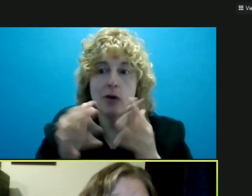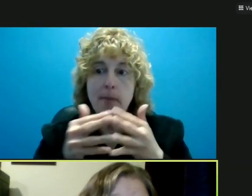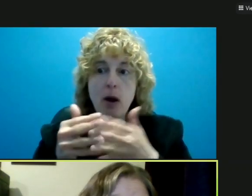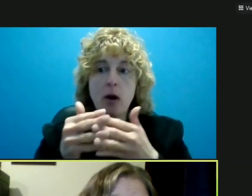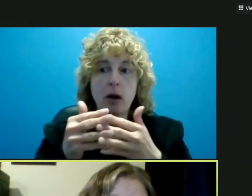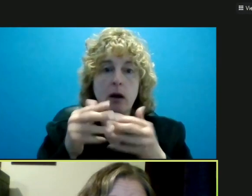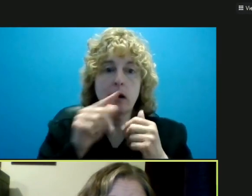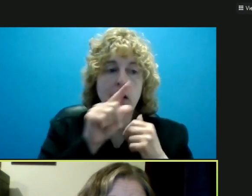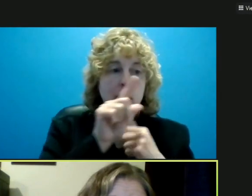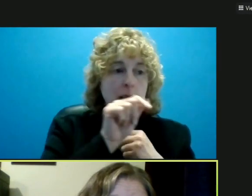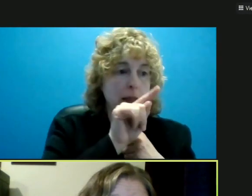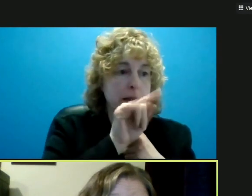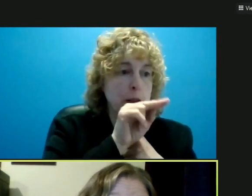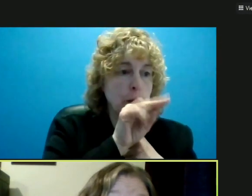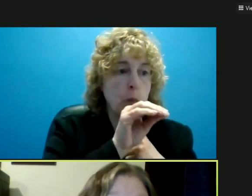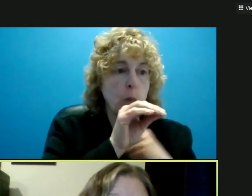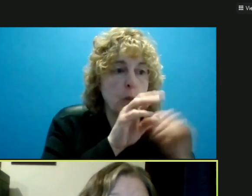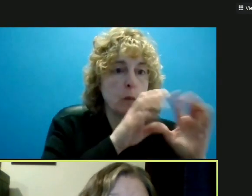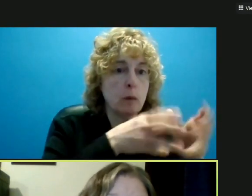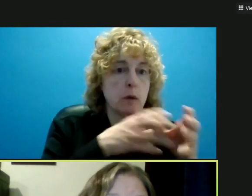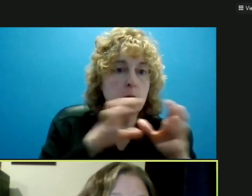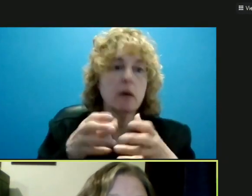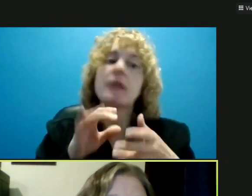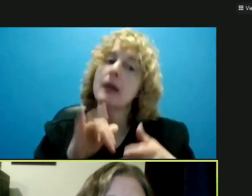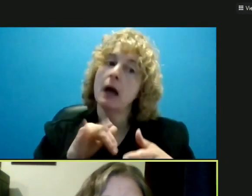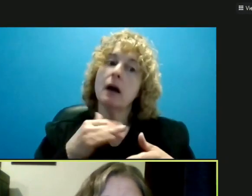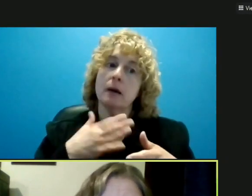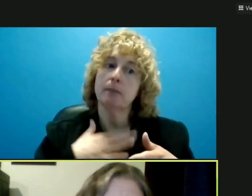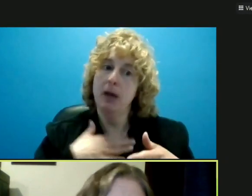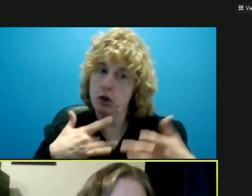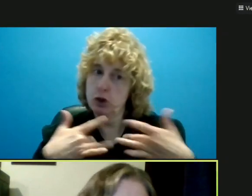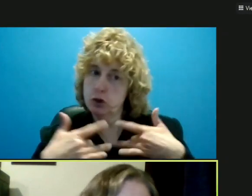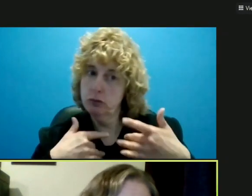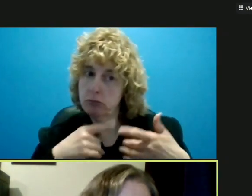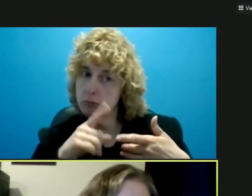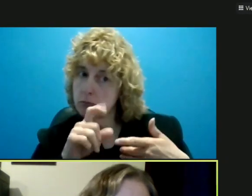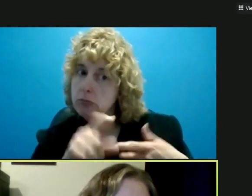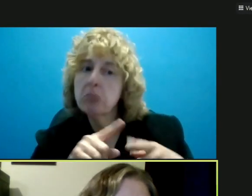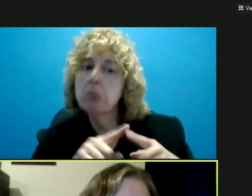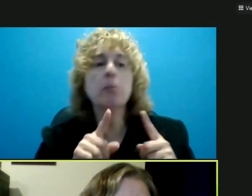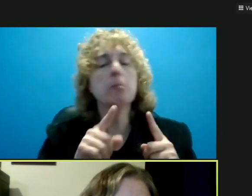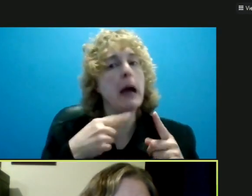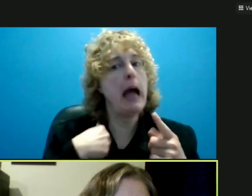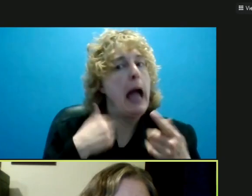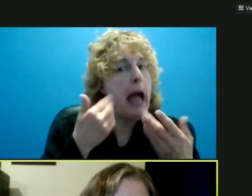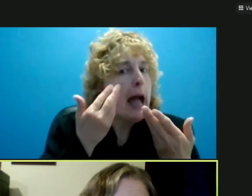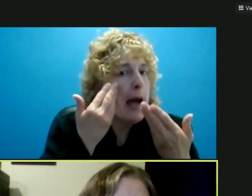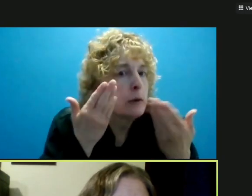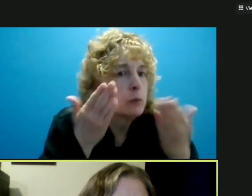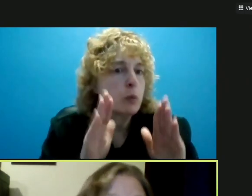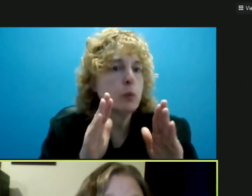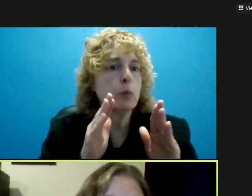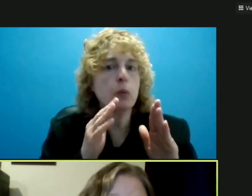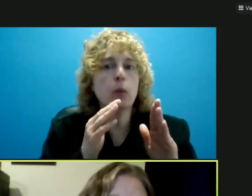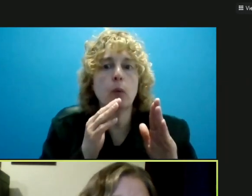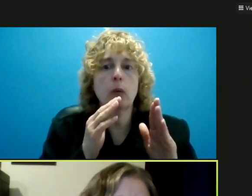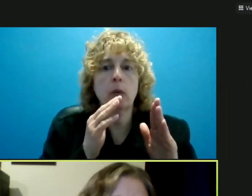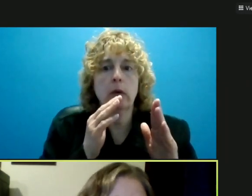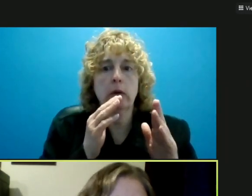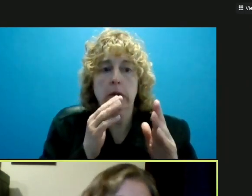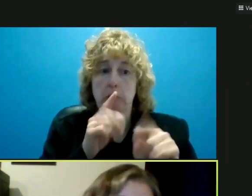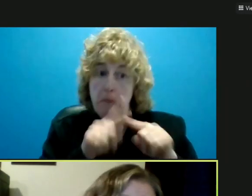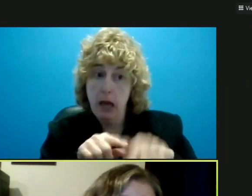I think that, that's one of the concerns that I would have, but I don't, I don't know, you know, I think based